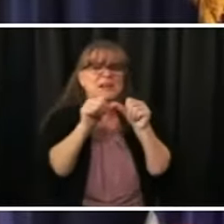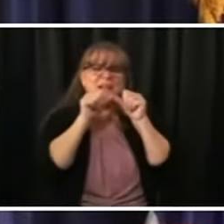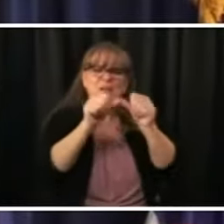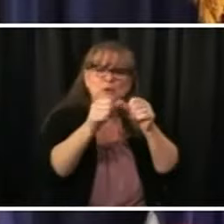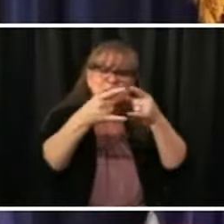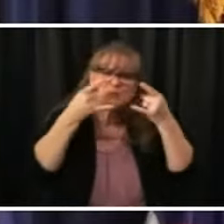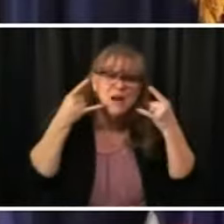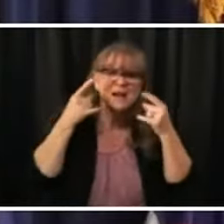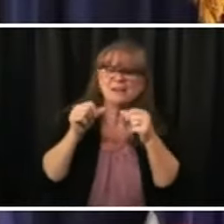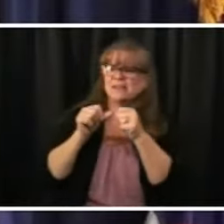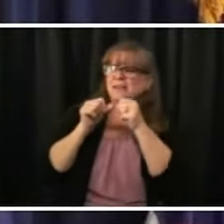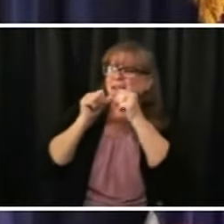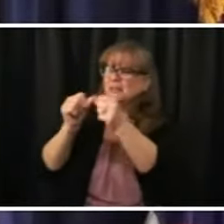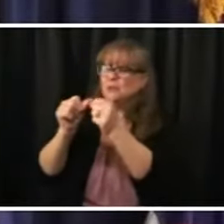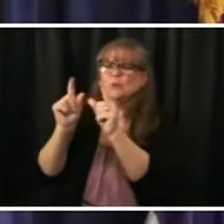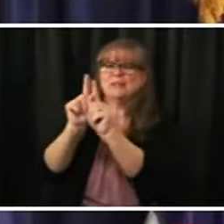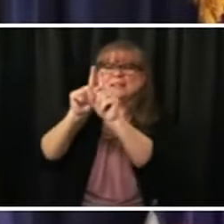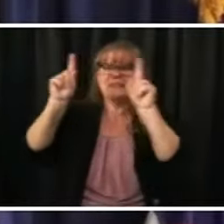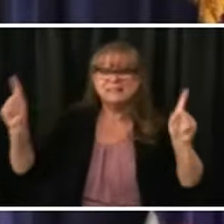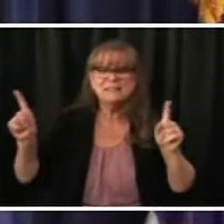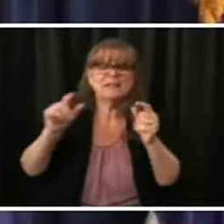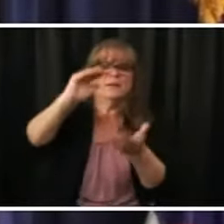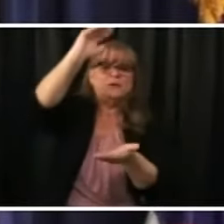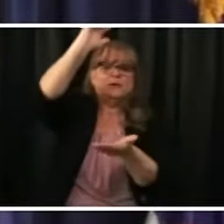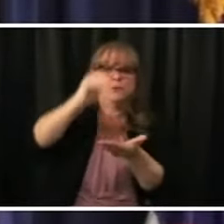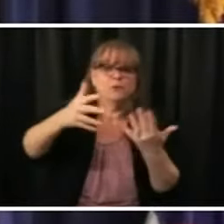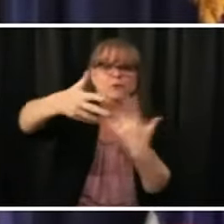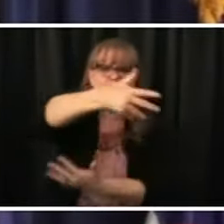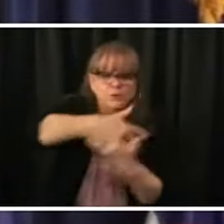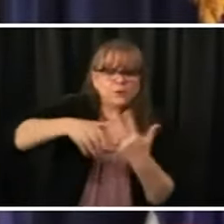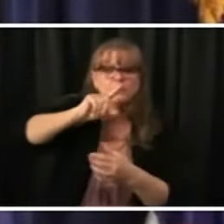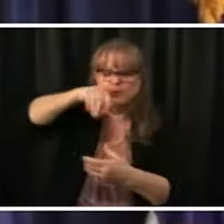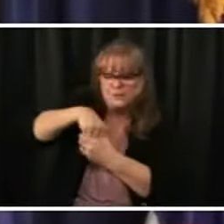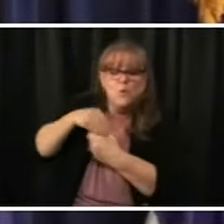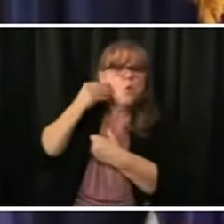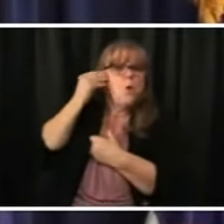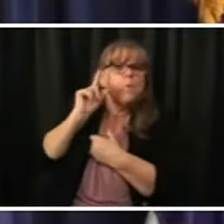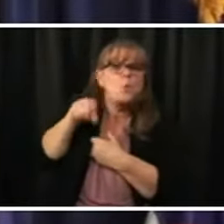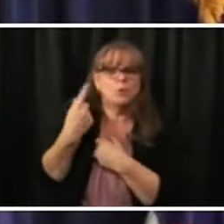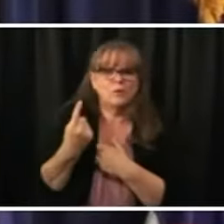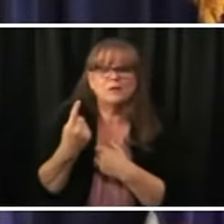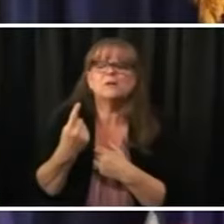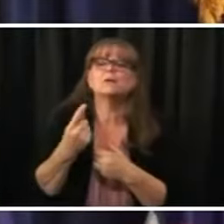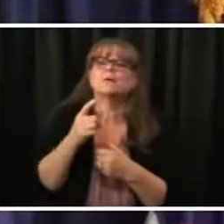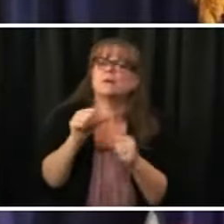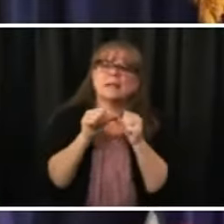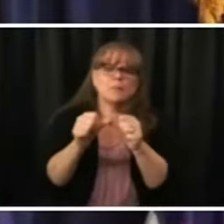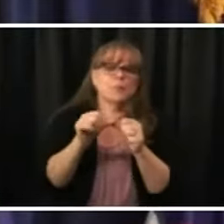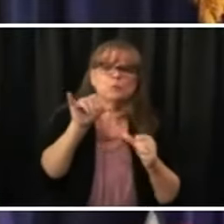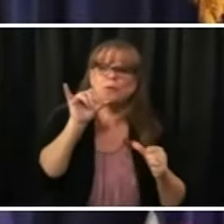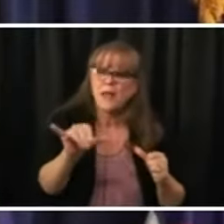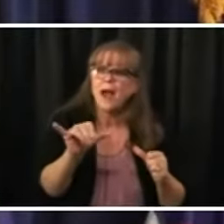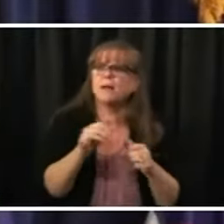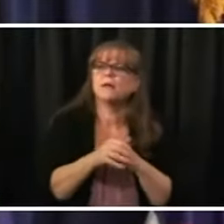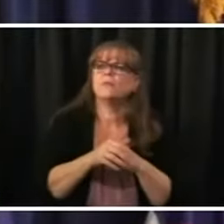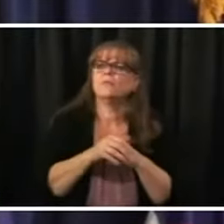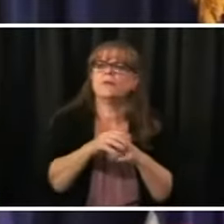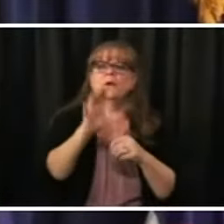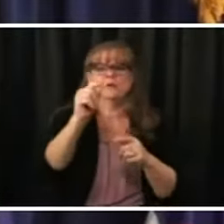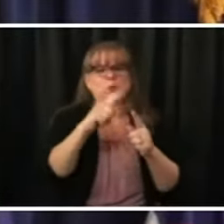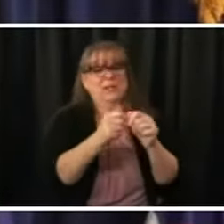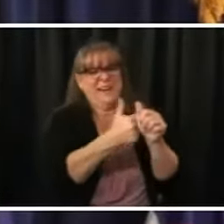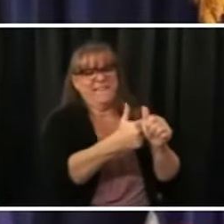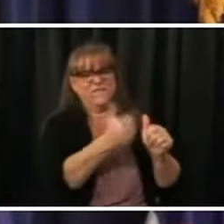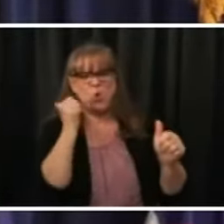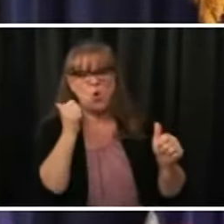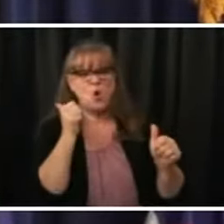interactions to people in your own household. Let's keep these trends. Let's avoid a third wave in Colorado. And let's put this pandemic